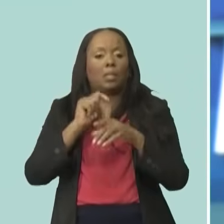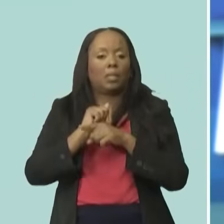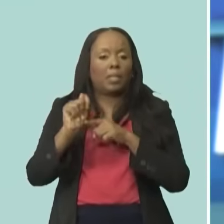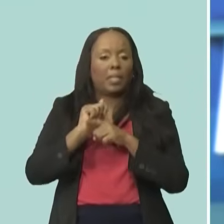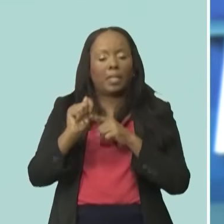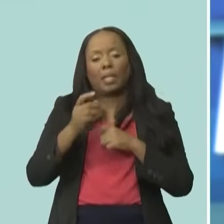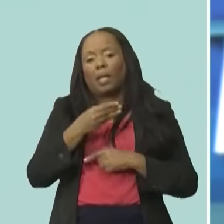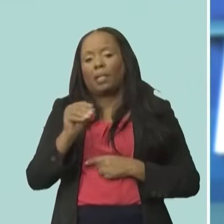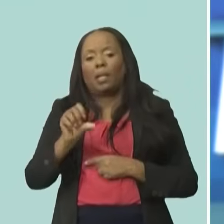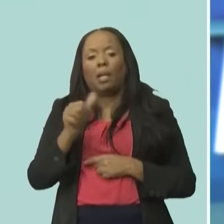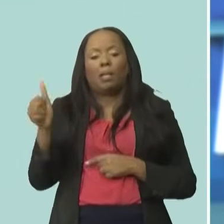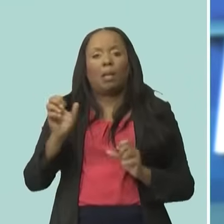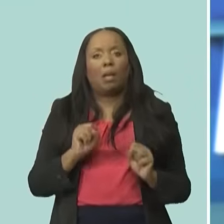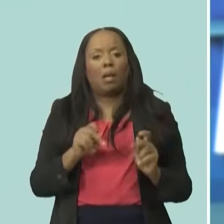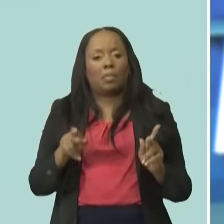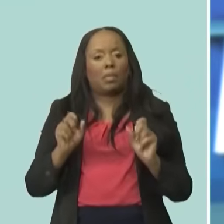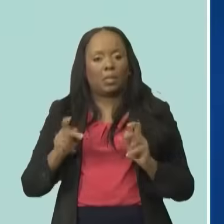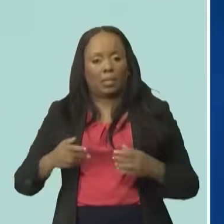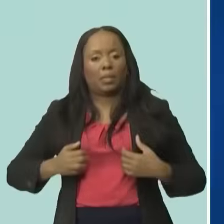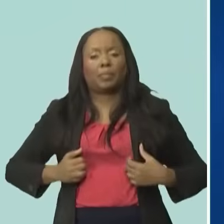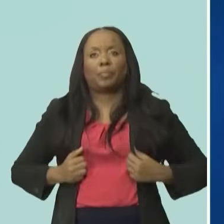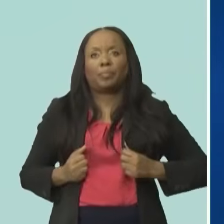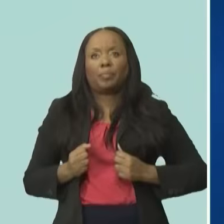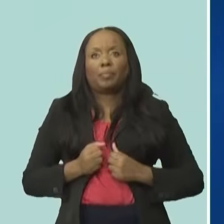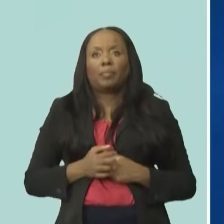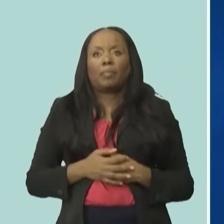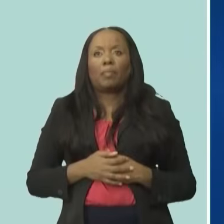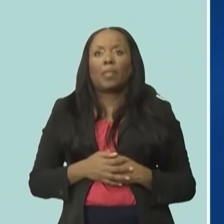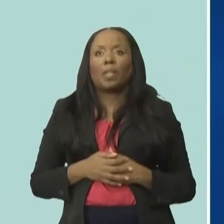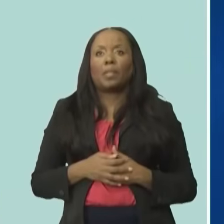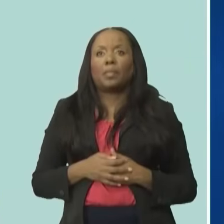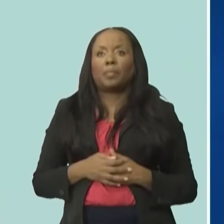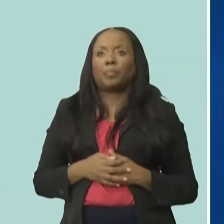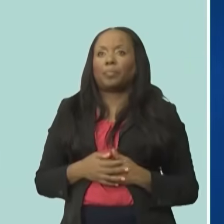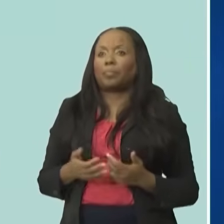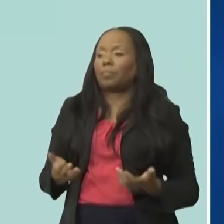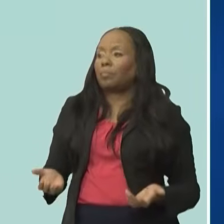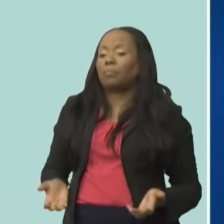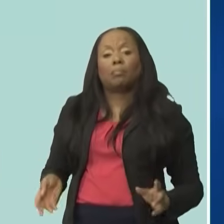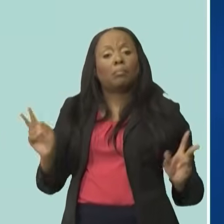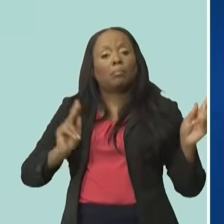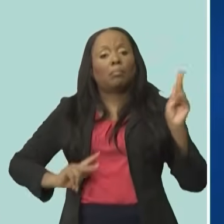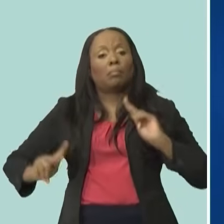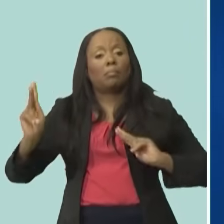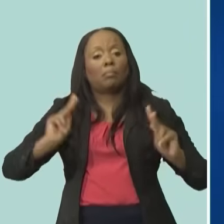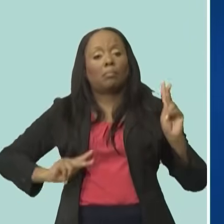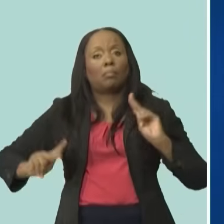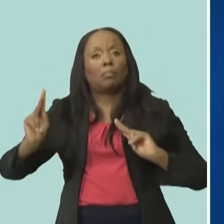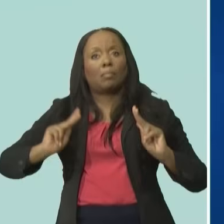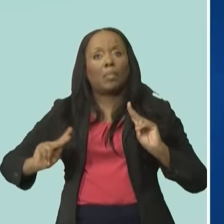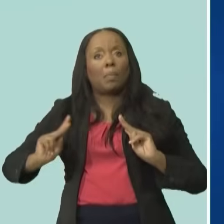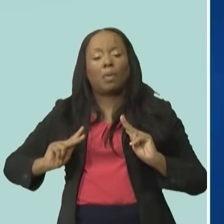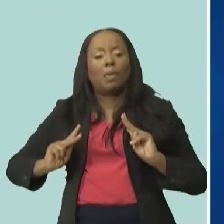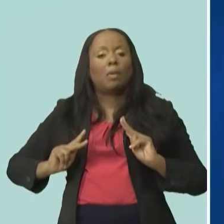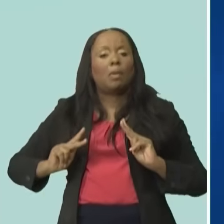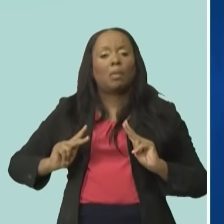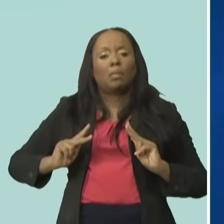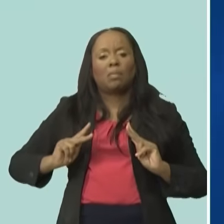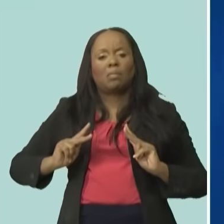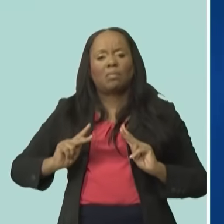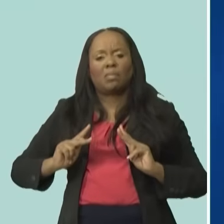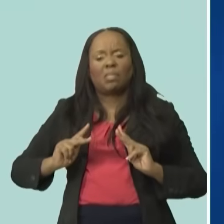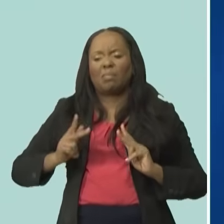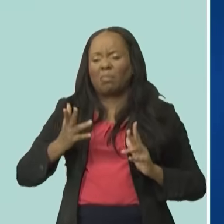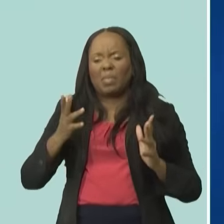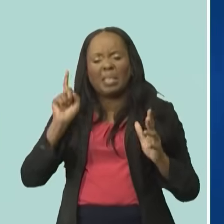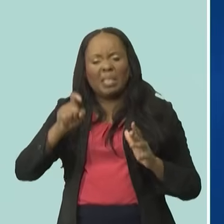other opportunities. People must now start to see volunteerism not only in terms of monetary gains, but the